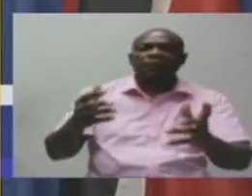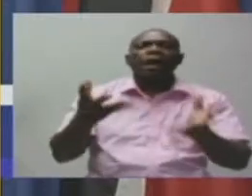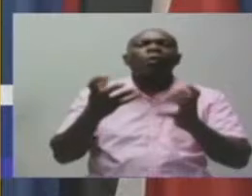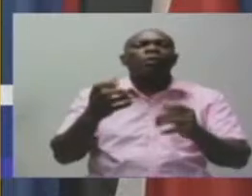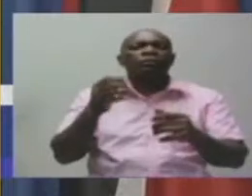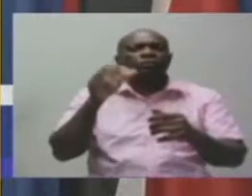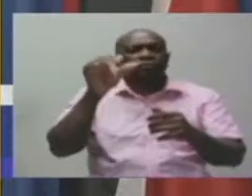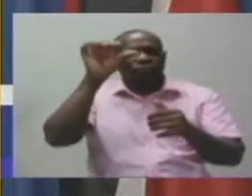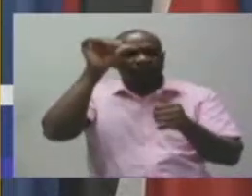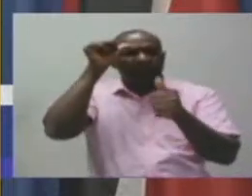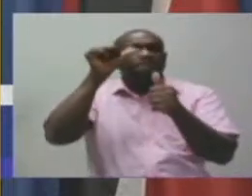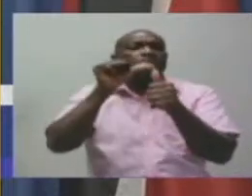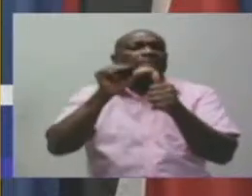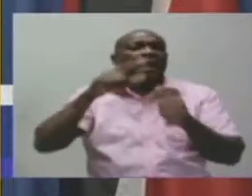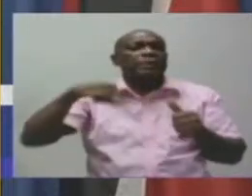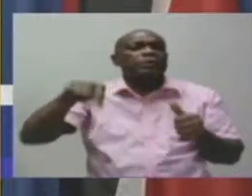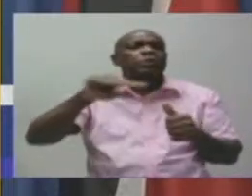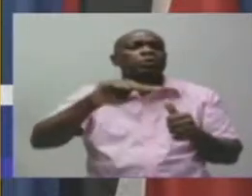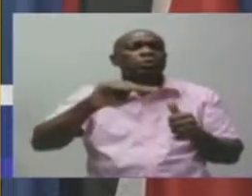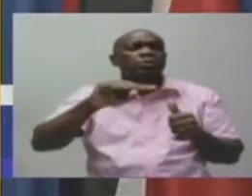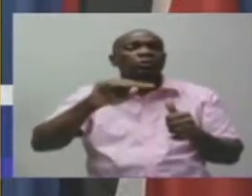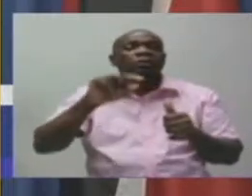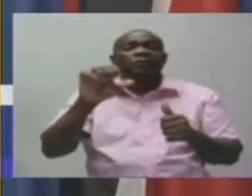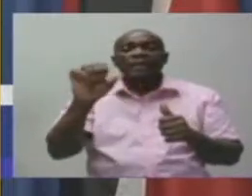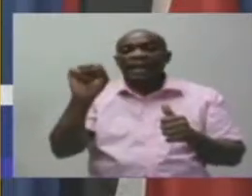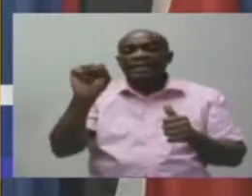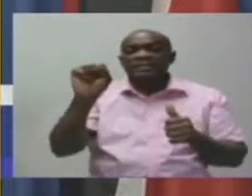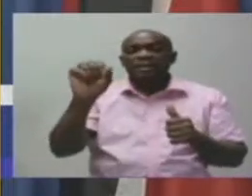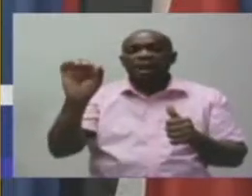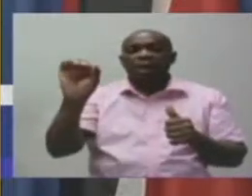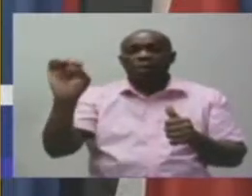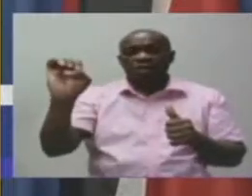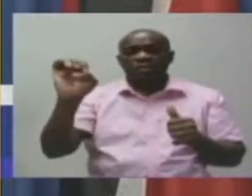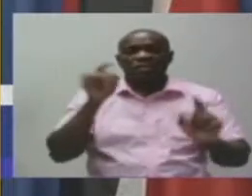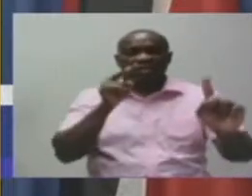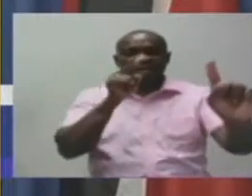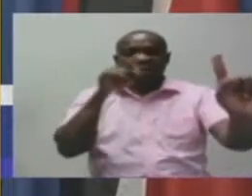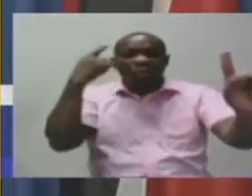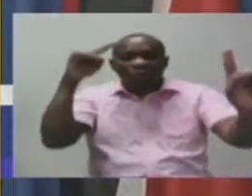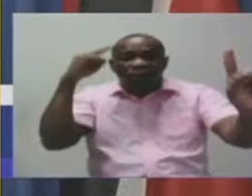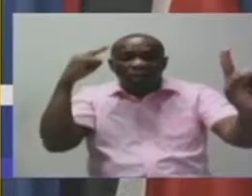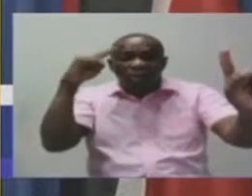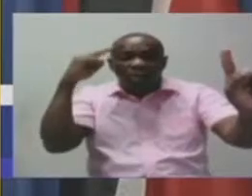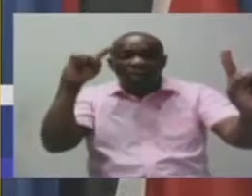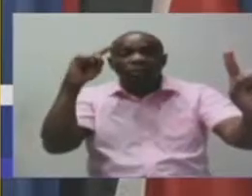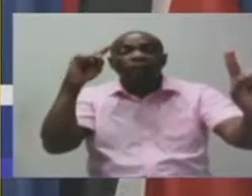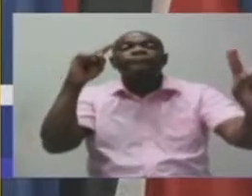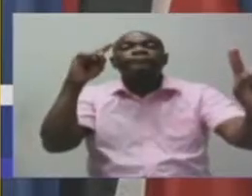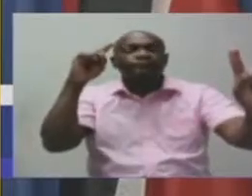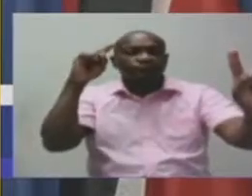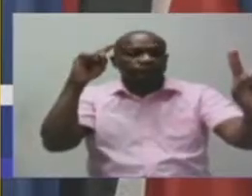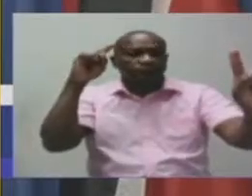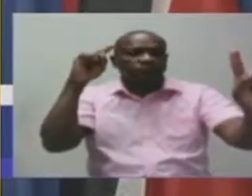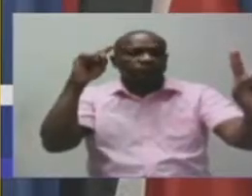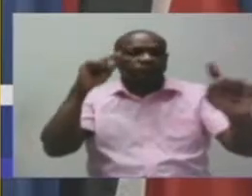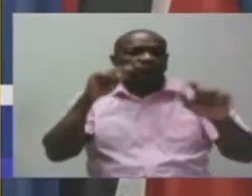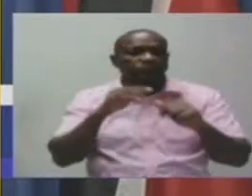the purpose of the state of emergency was. It came into being in May, before we